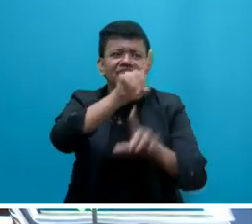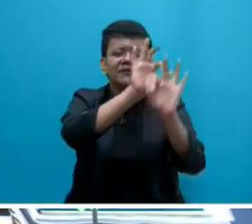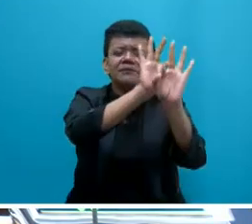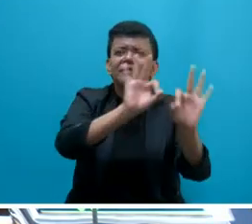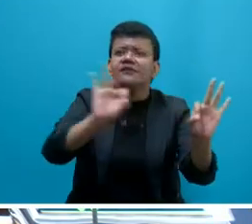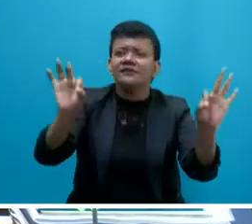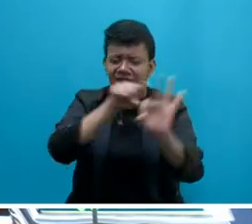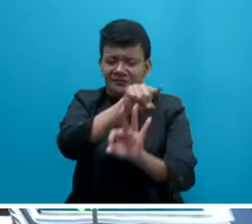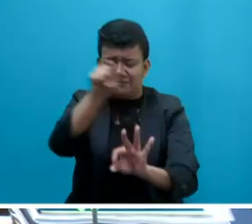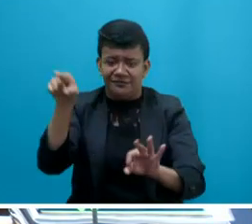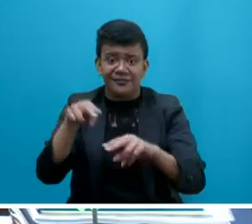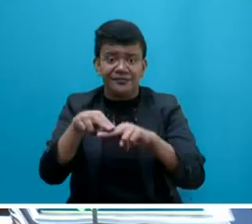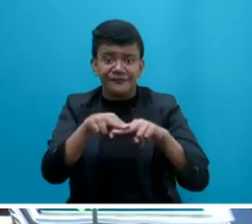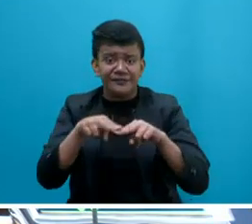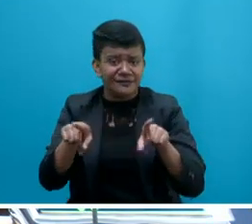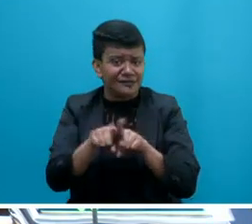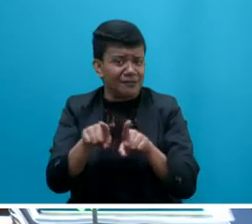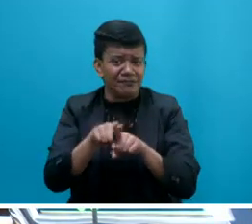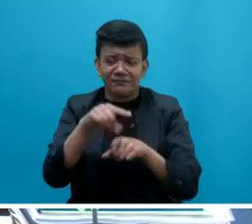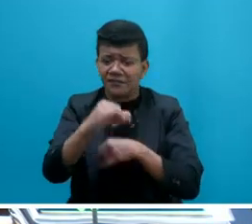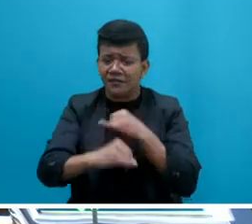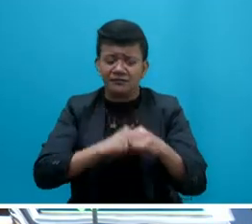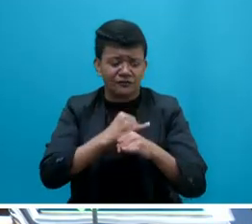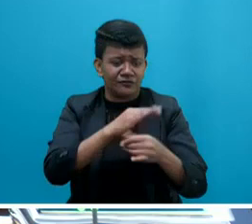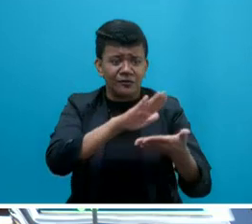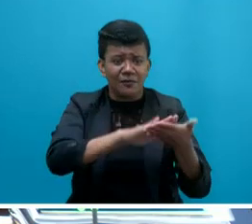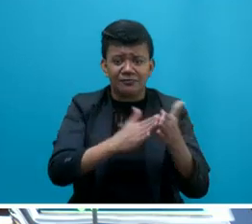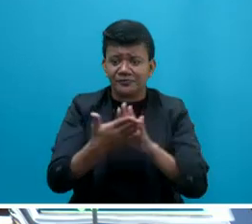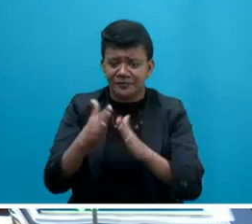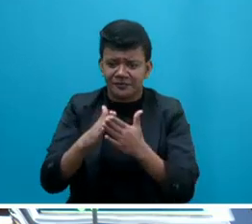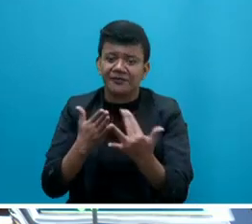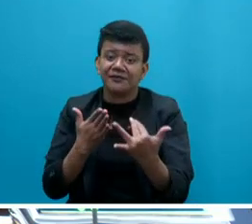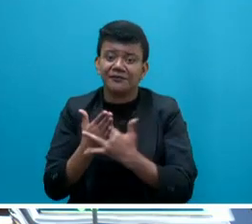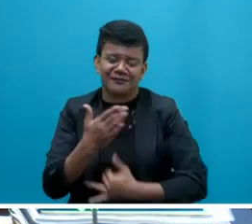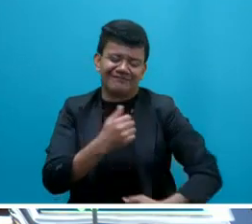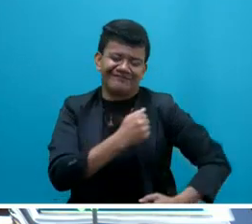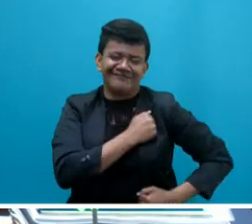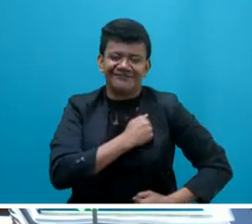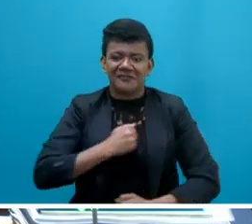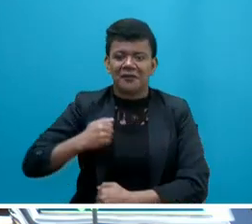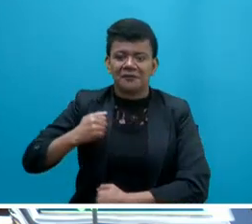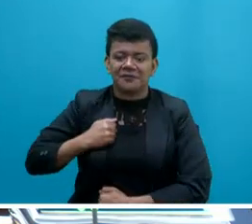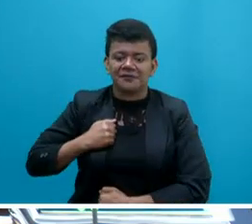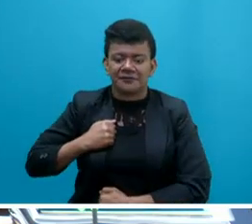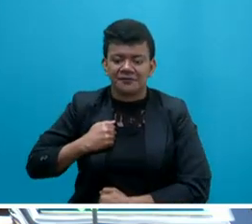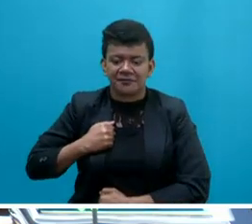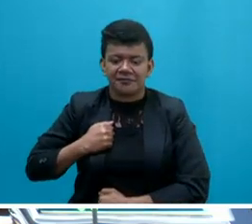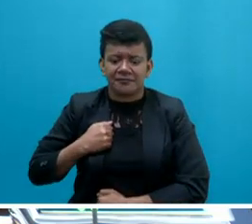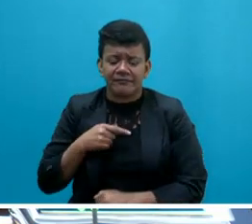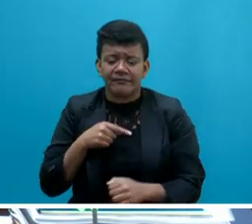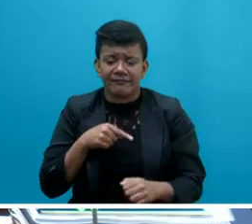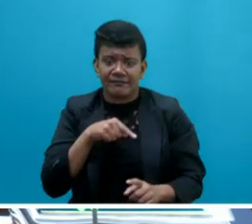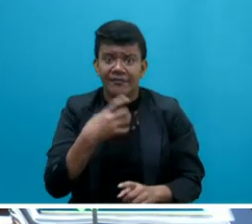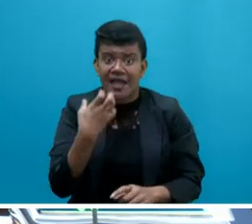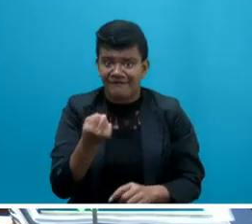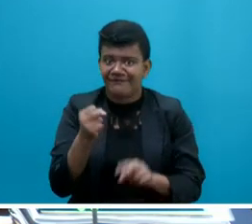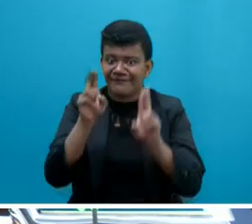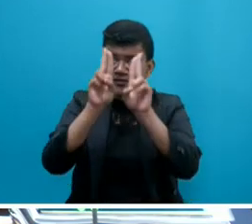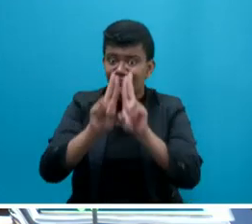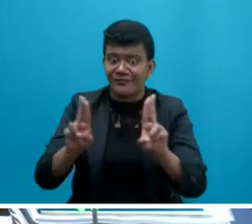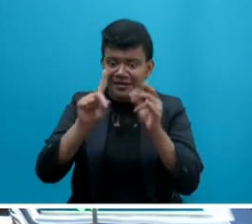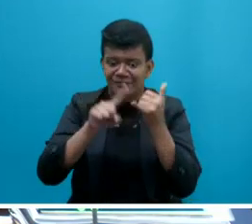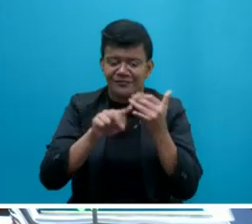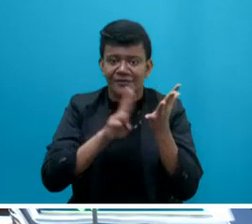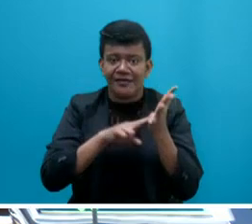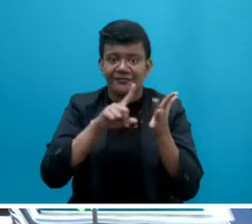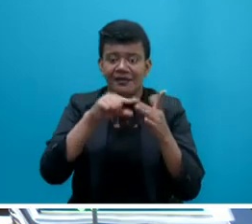community with great pride through its peacekeeping operations. We are stably deployed in Andov and in Iraq and on levels that we